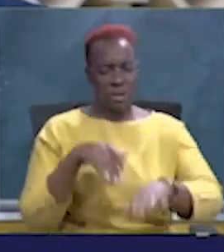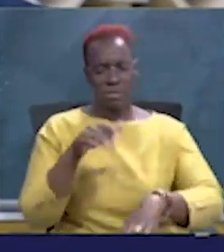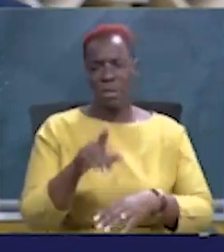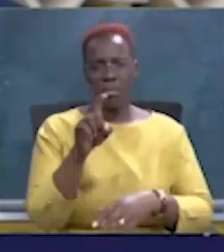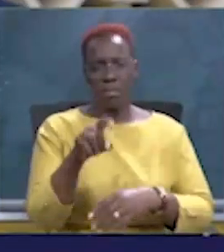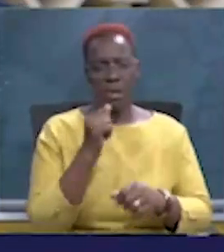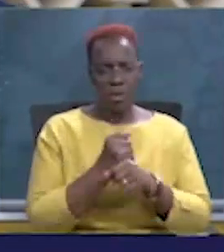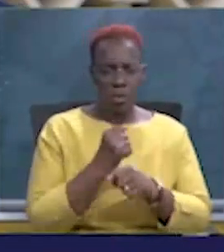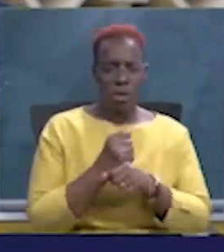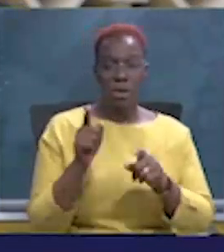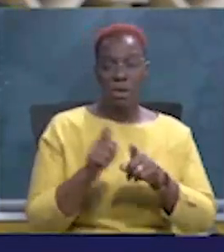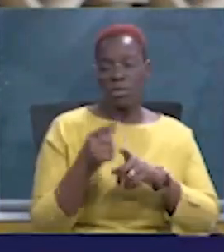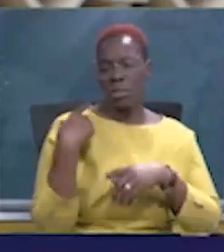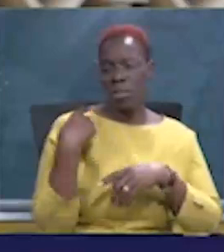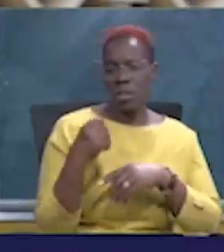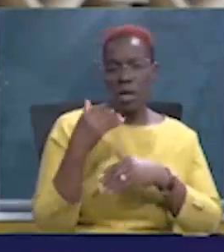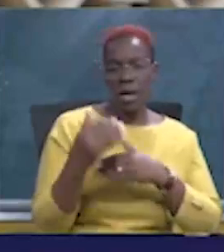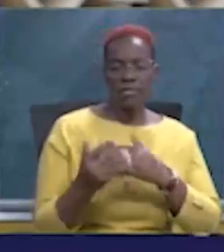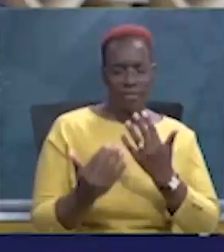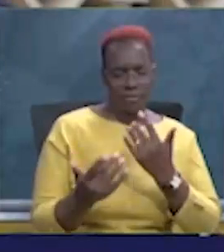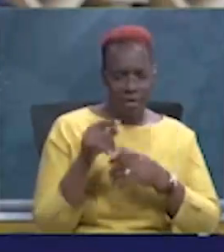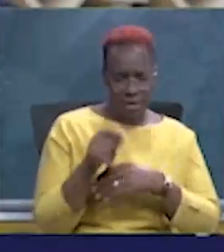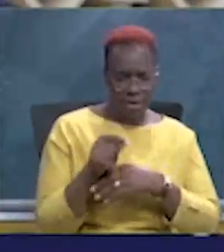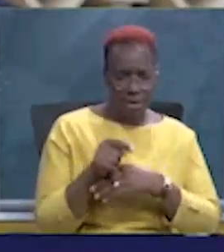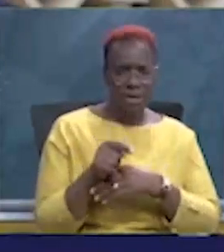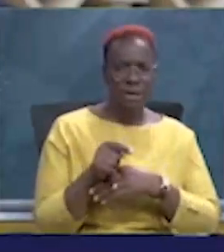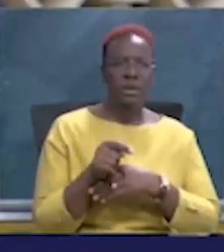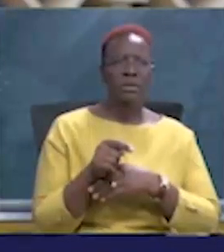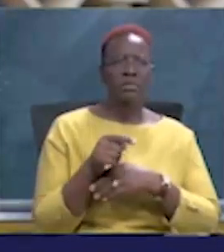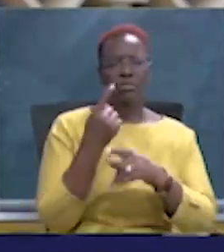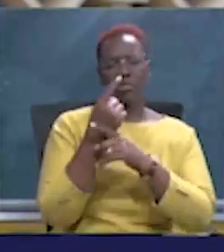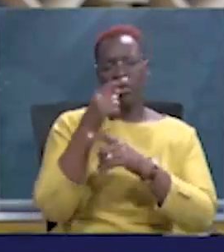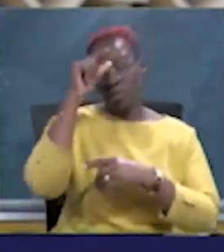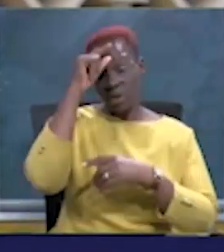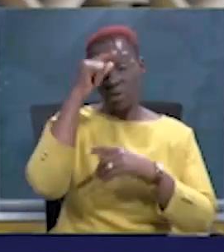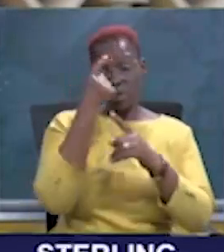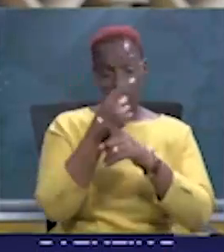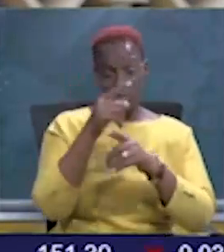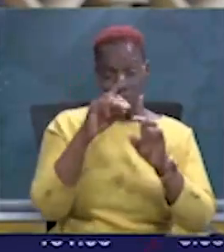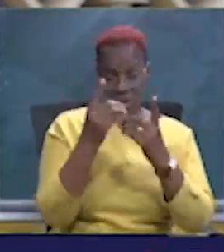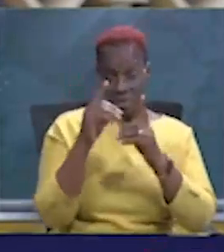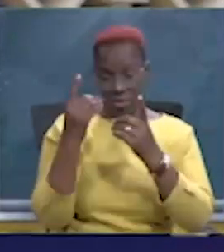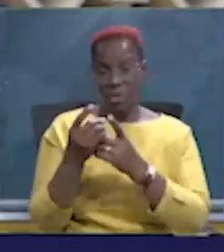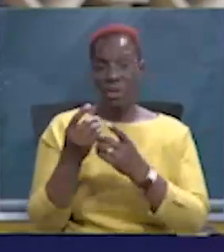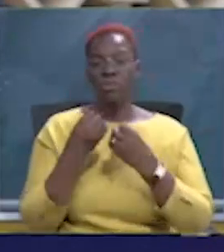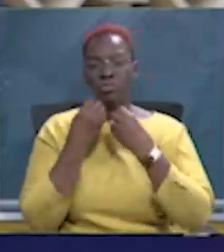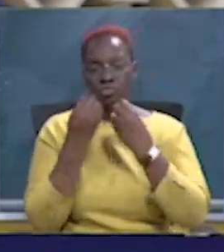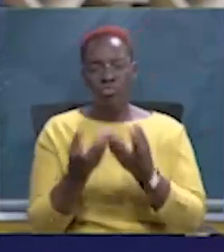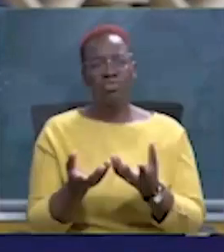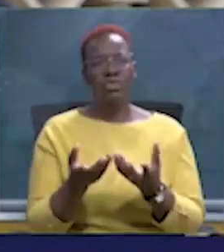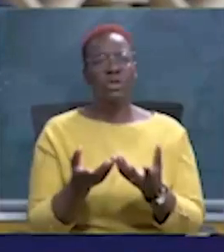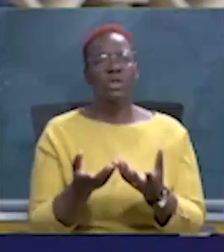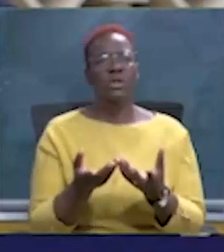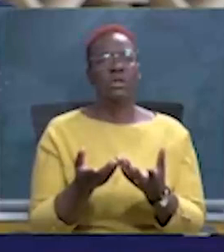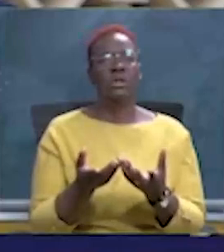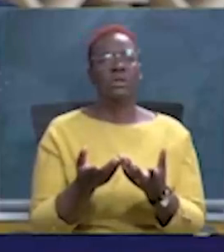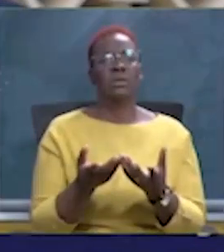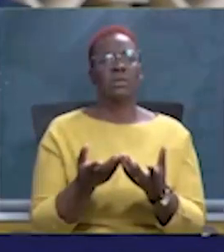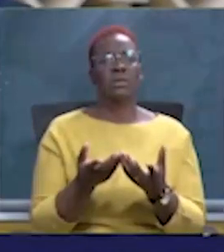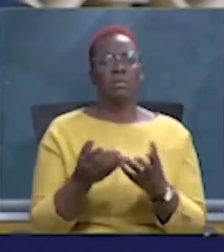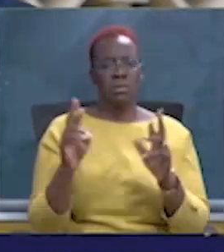taken, and recently, after this fire, the various government departments have expressed their